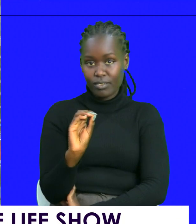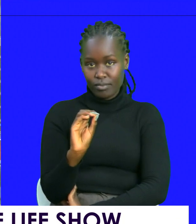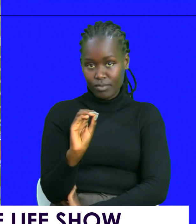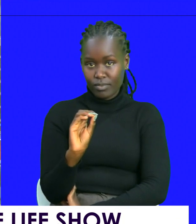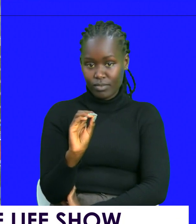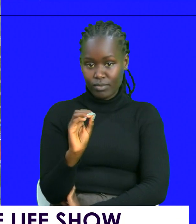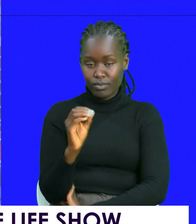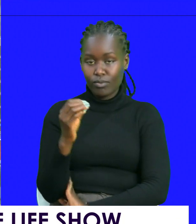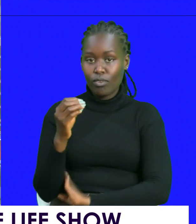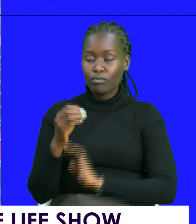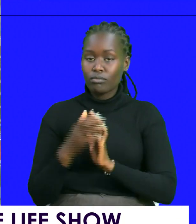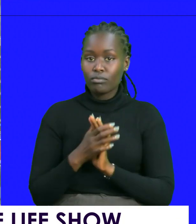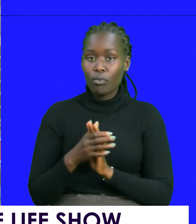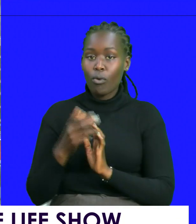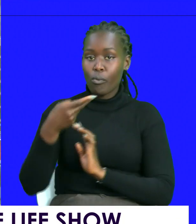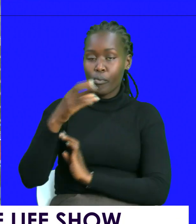holistic energy,